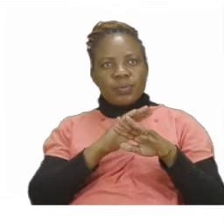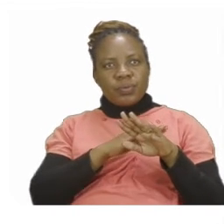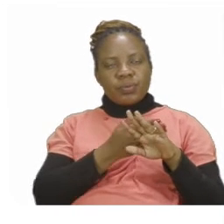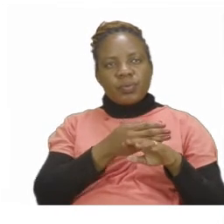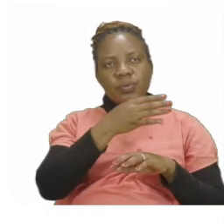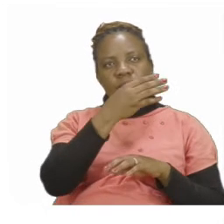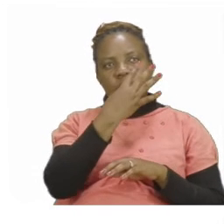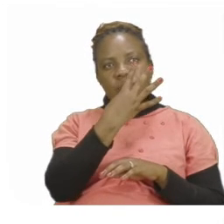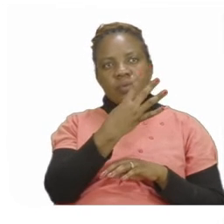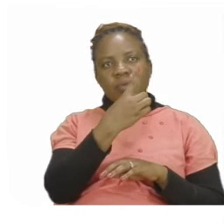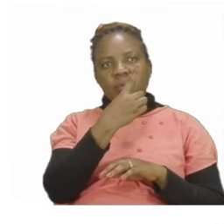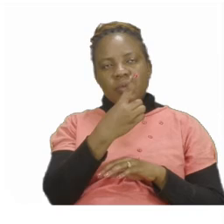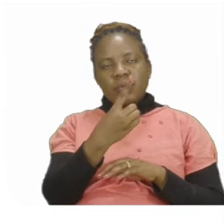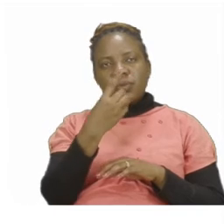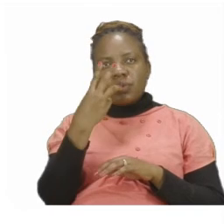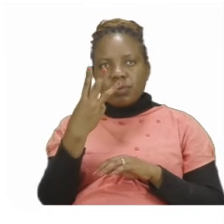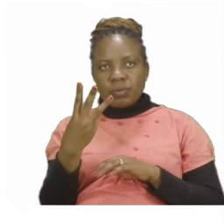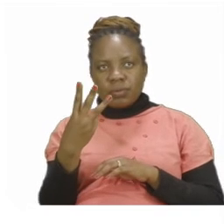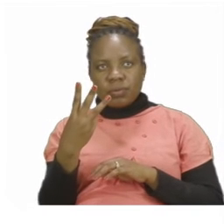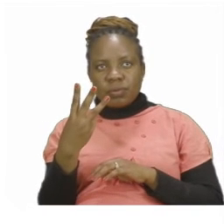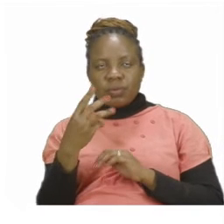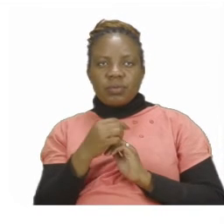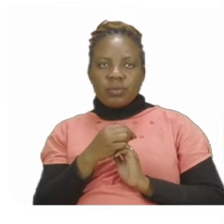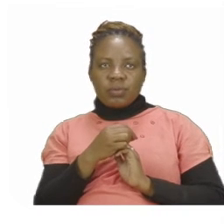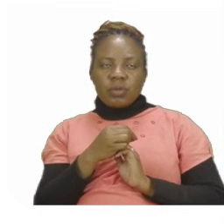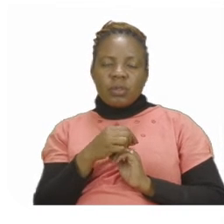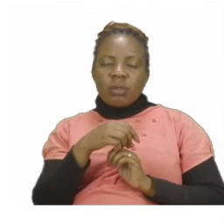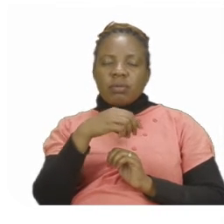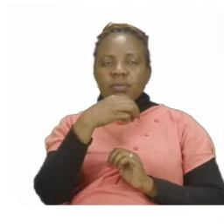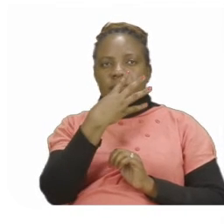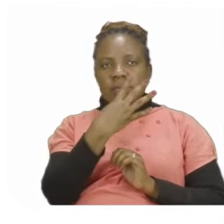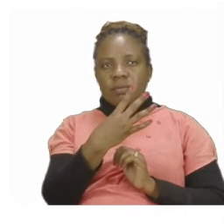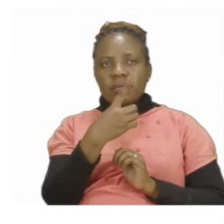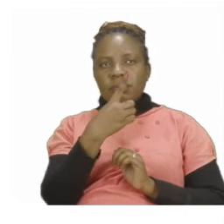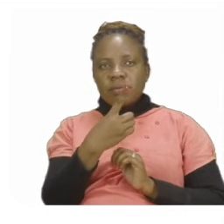413. Now there you will see the number 413 was